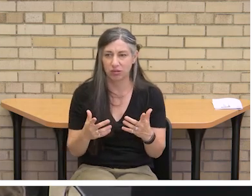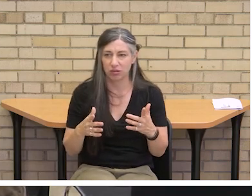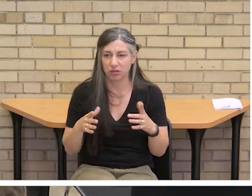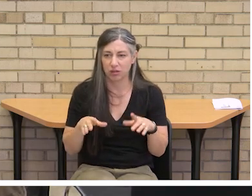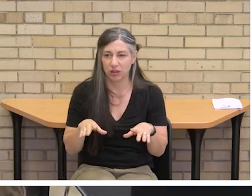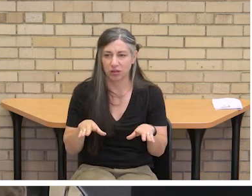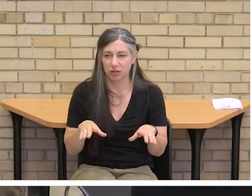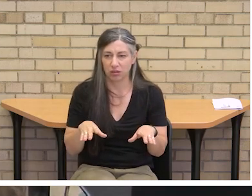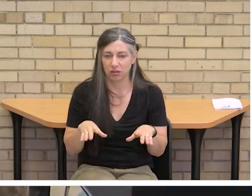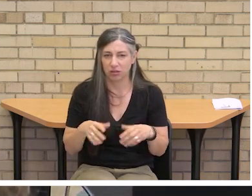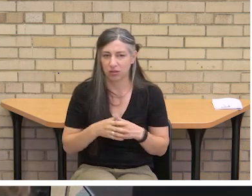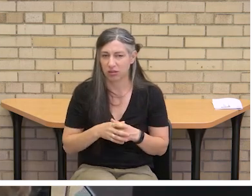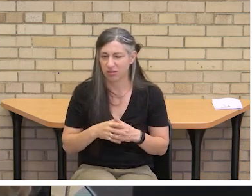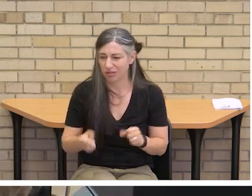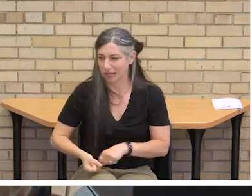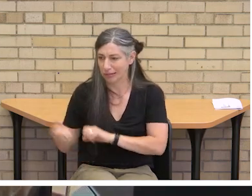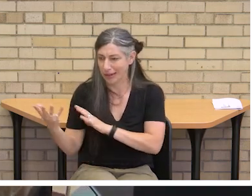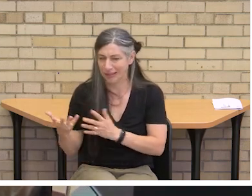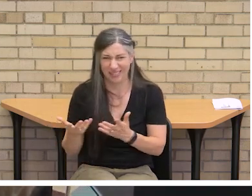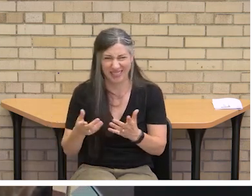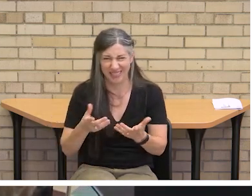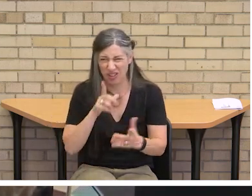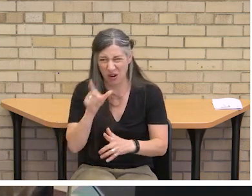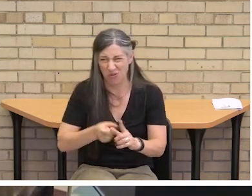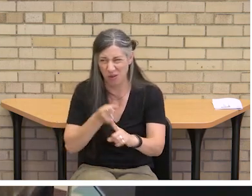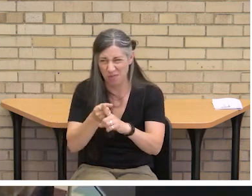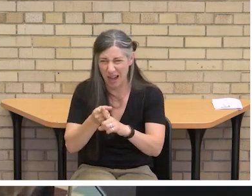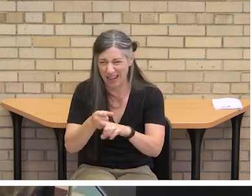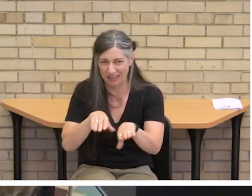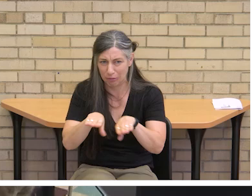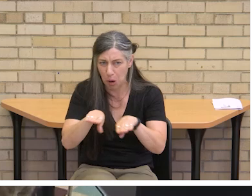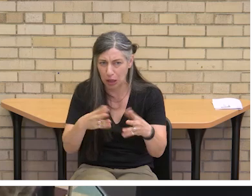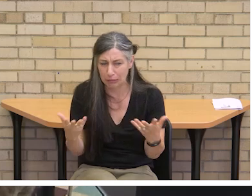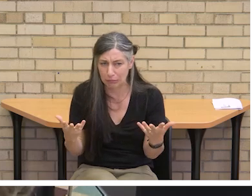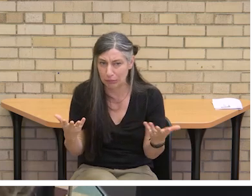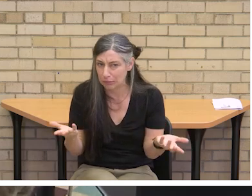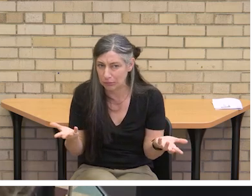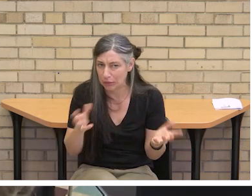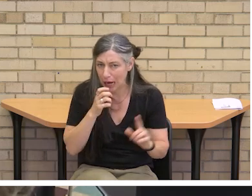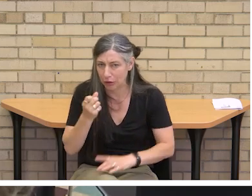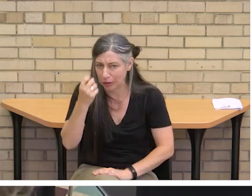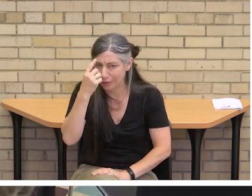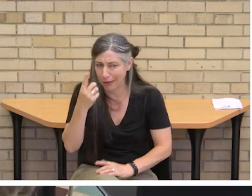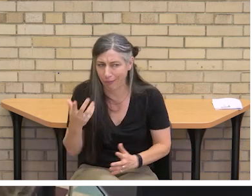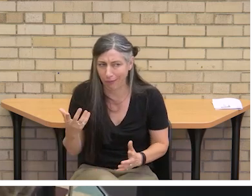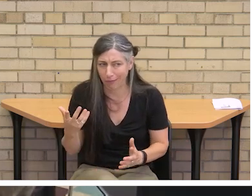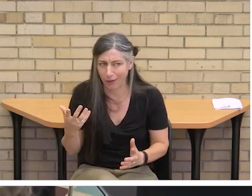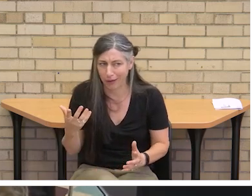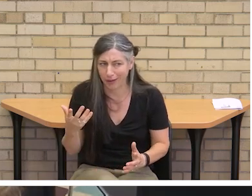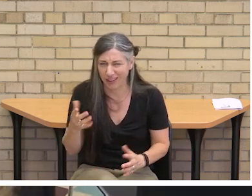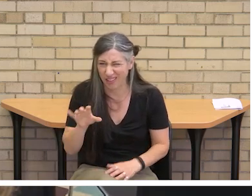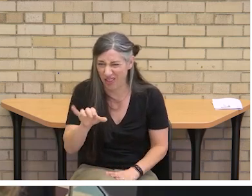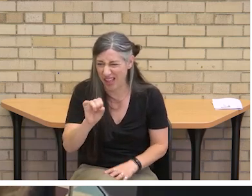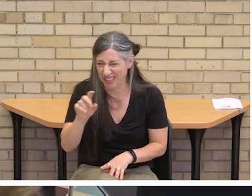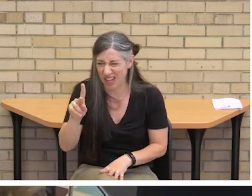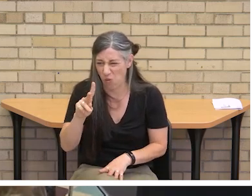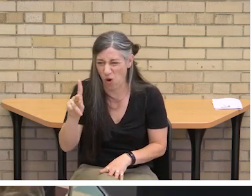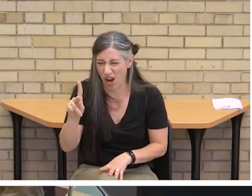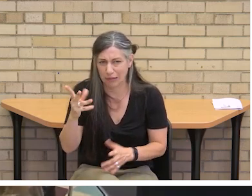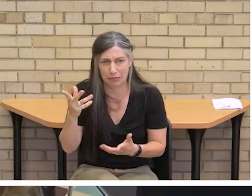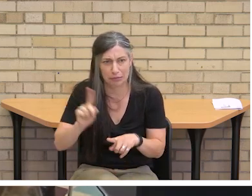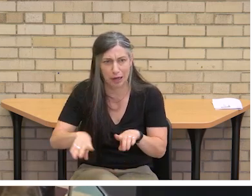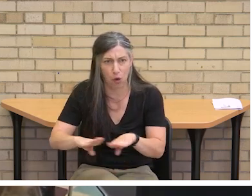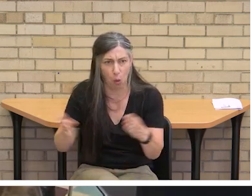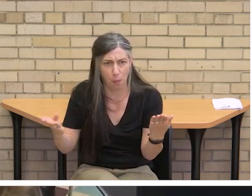those off without affecting the sidewalks. So I don't understand why a sidewalk can't be kept